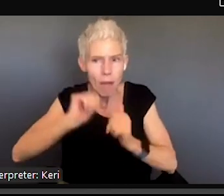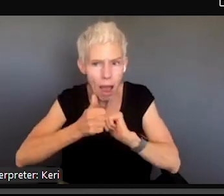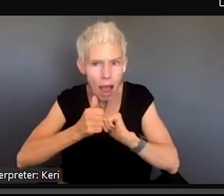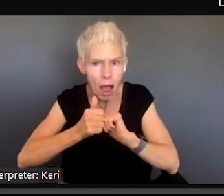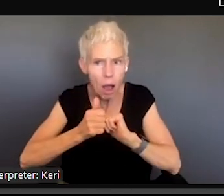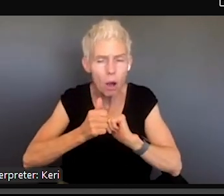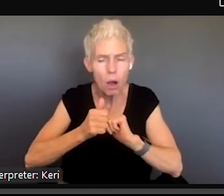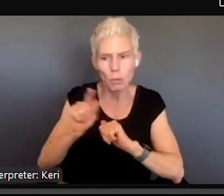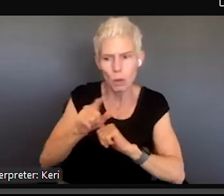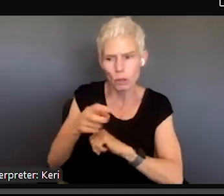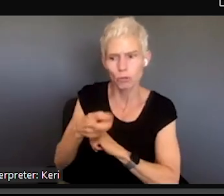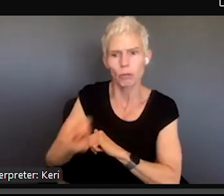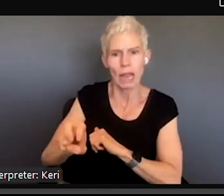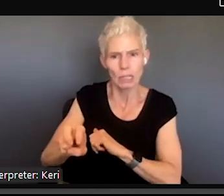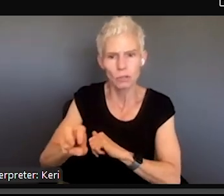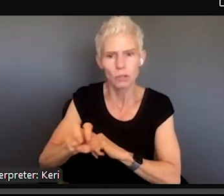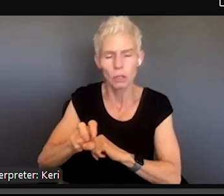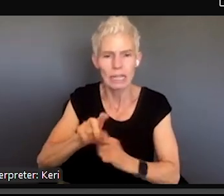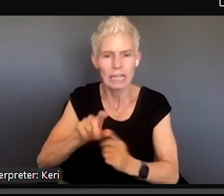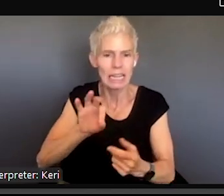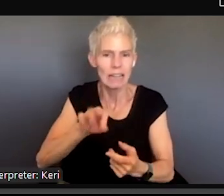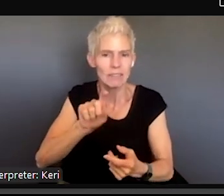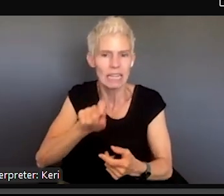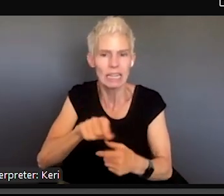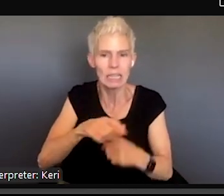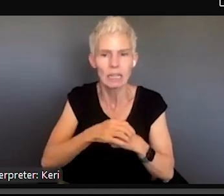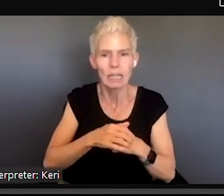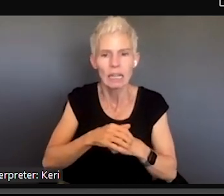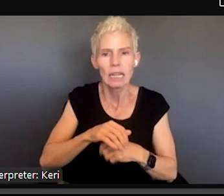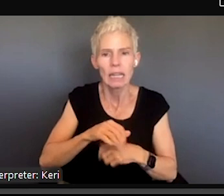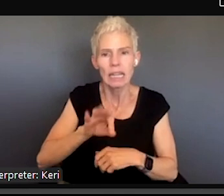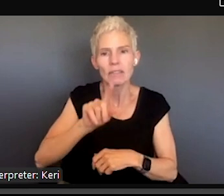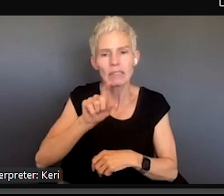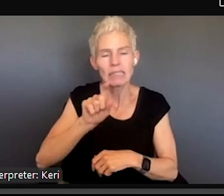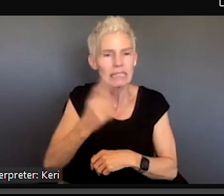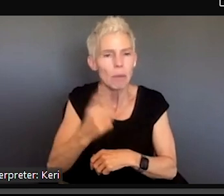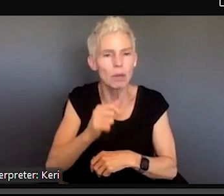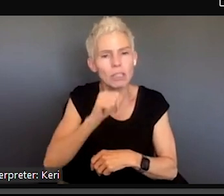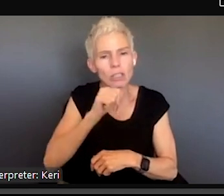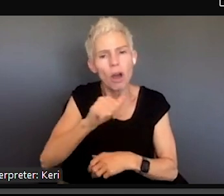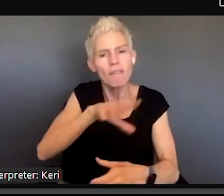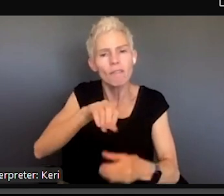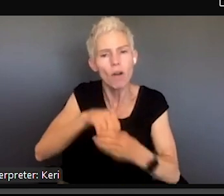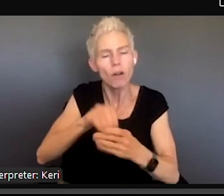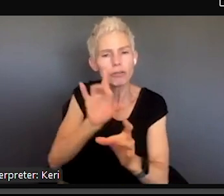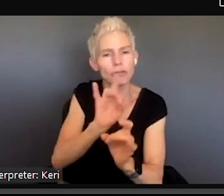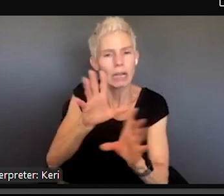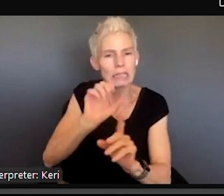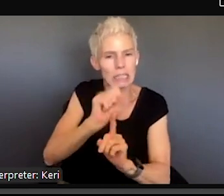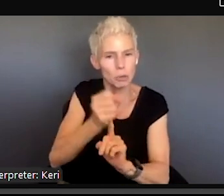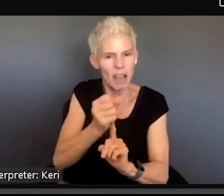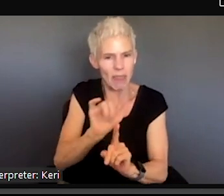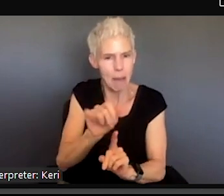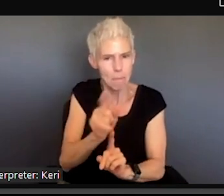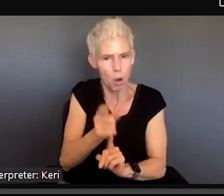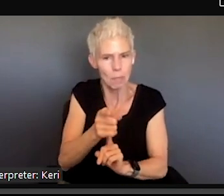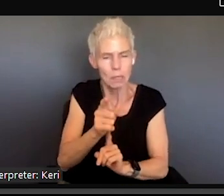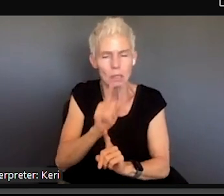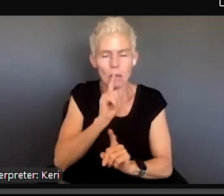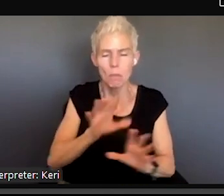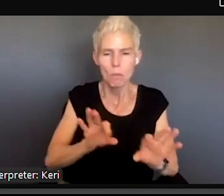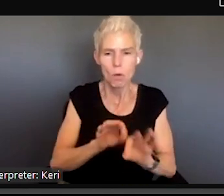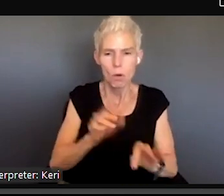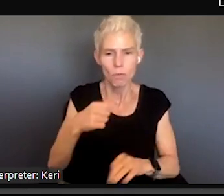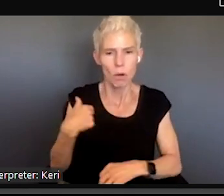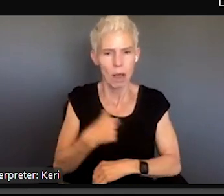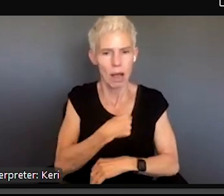those calls to when needed. Say if like someone is not in crisis. And it also is pivotal for us as well because it